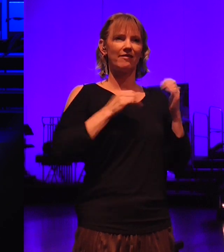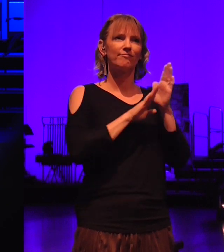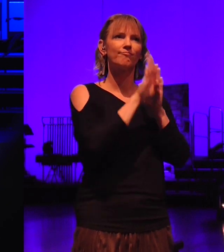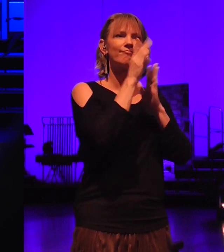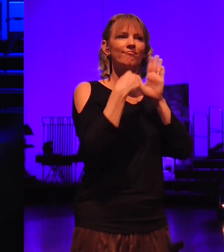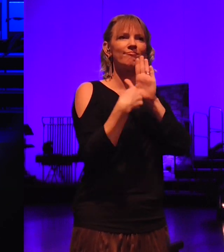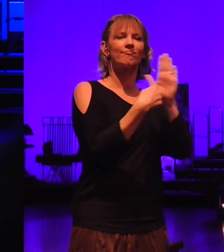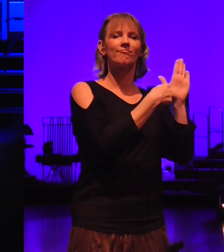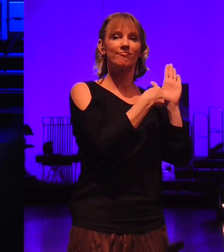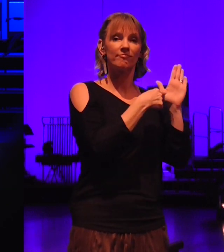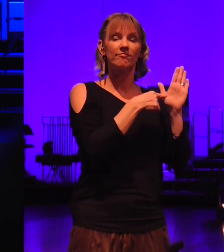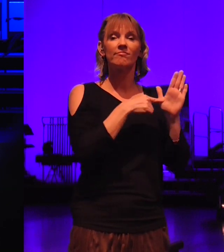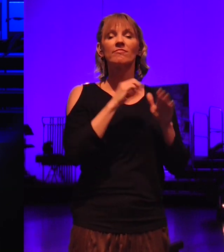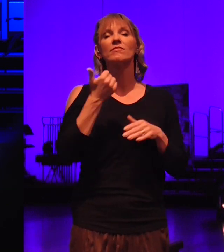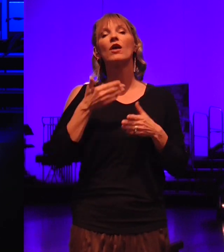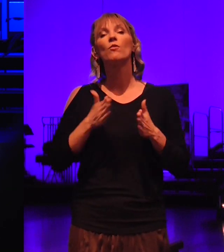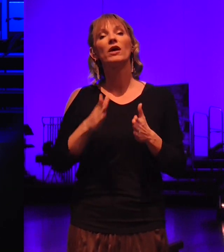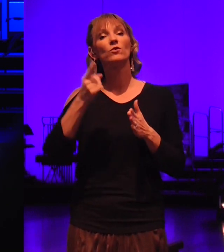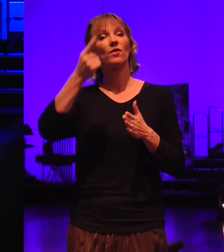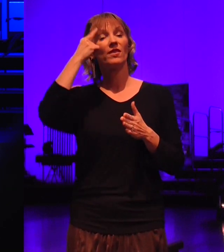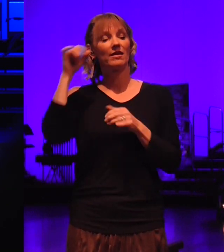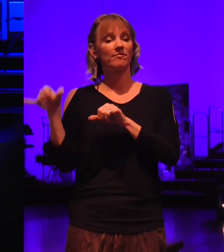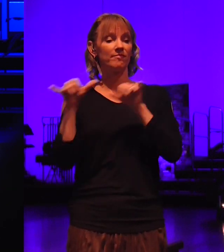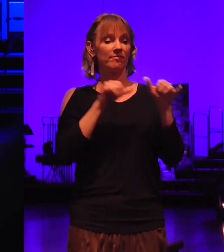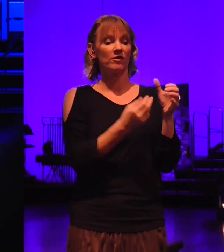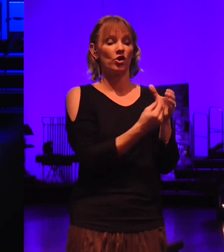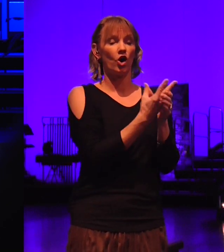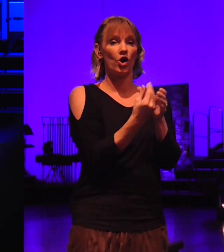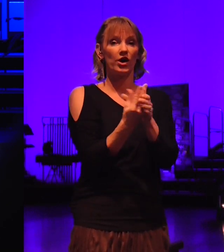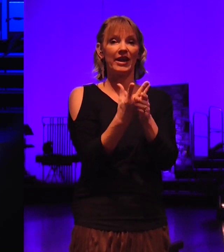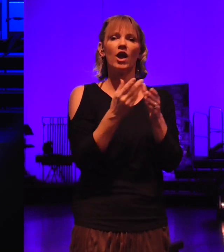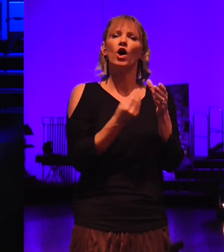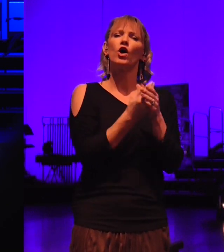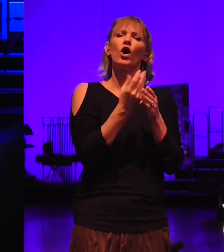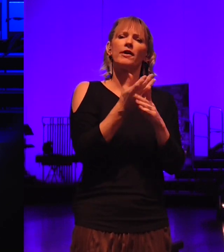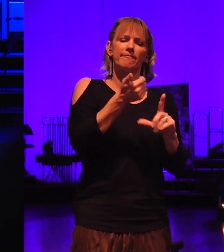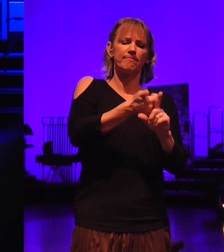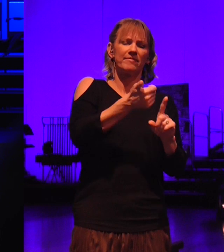Another way to think like a garden is that the garden is always enough.